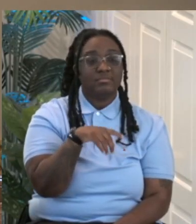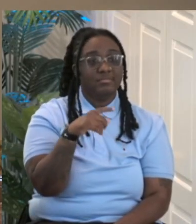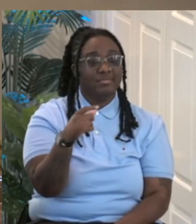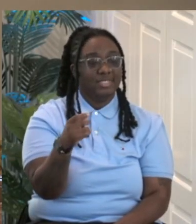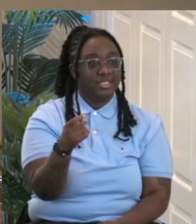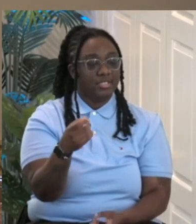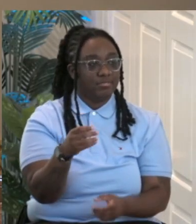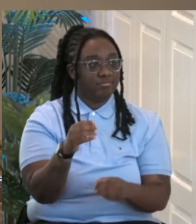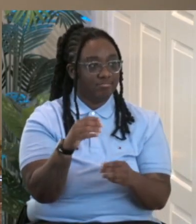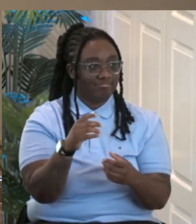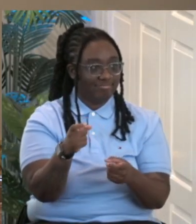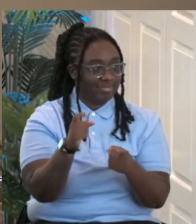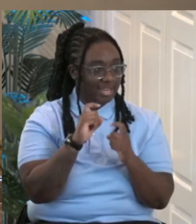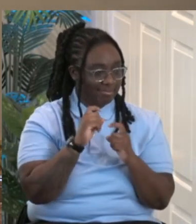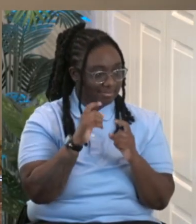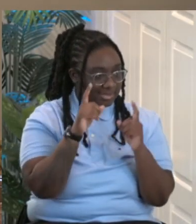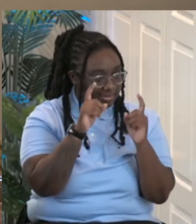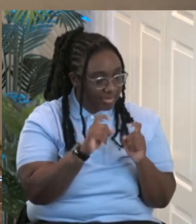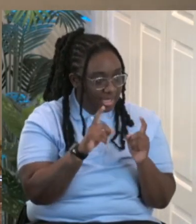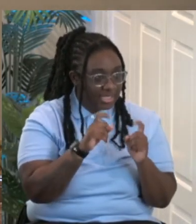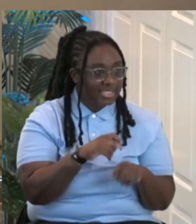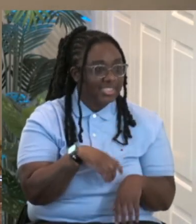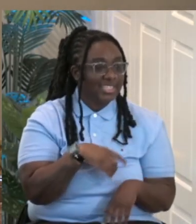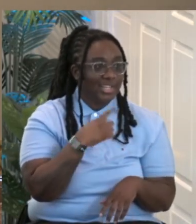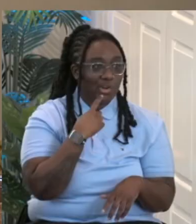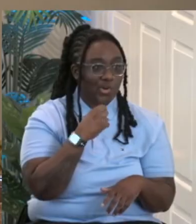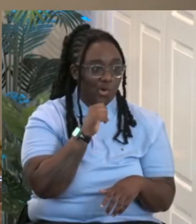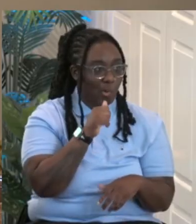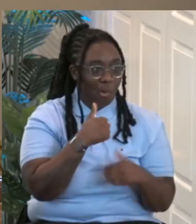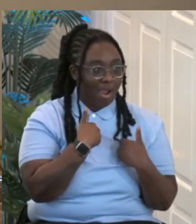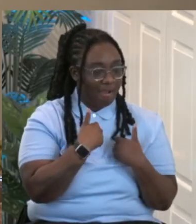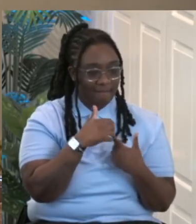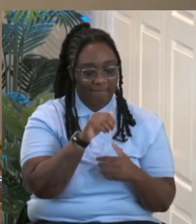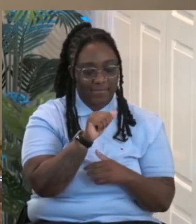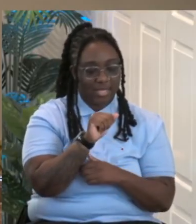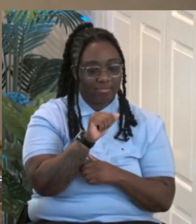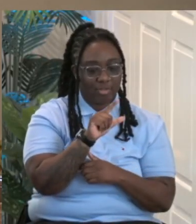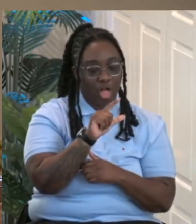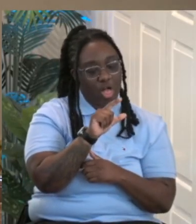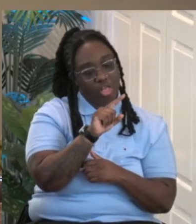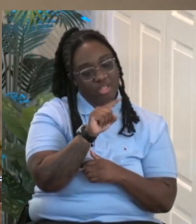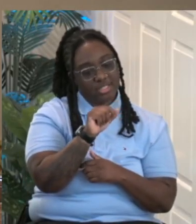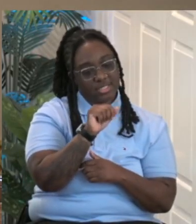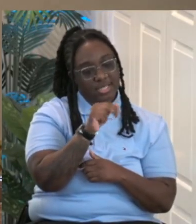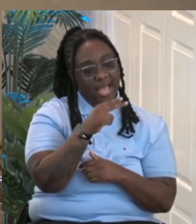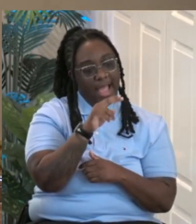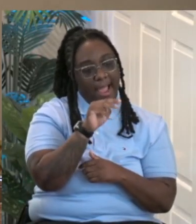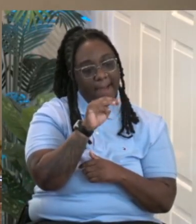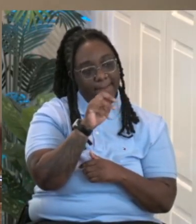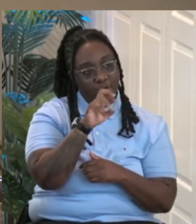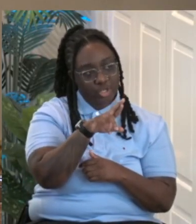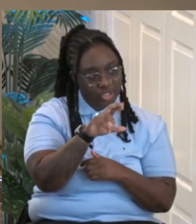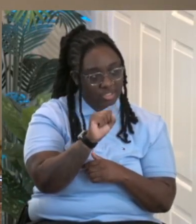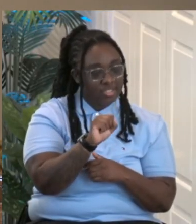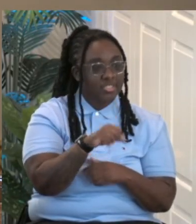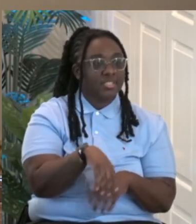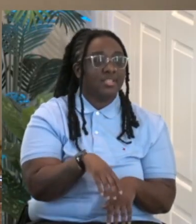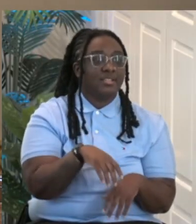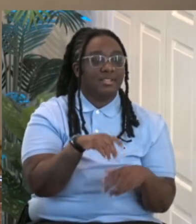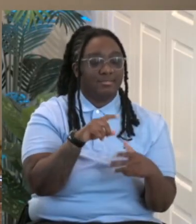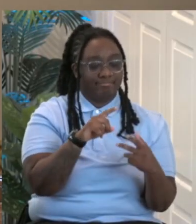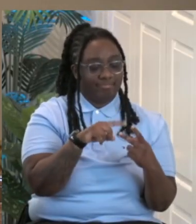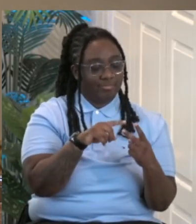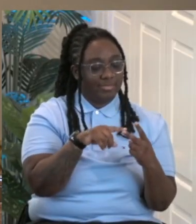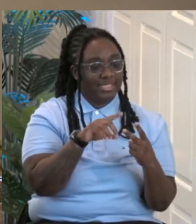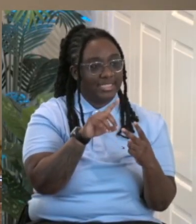well, you don't have Alzheimer's, you don't have dementia. And in fact, he did thyroid testing too,